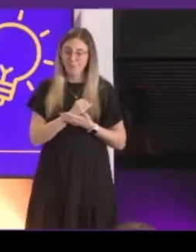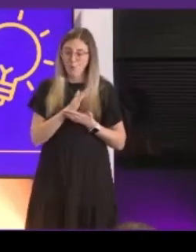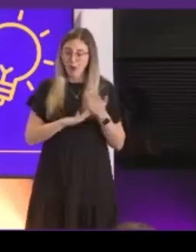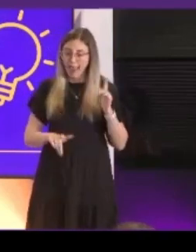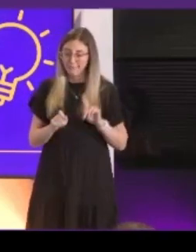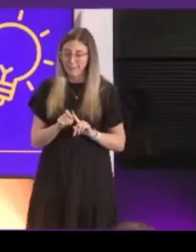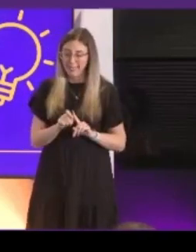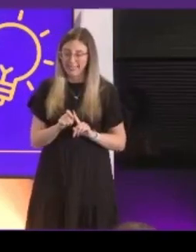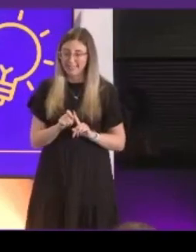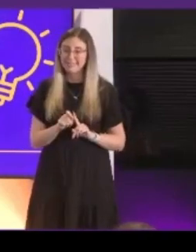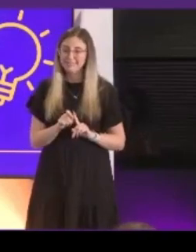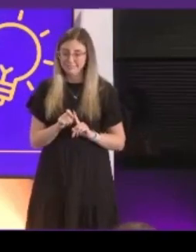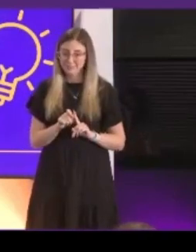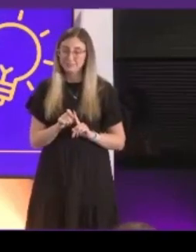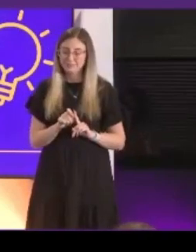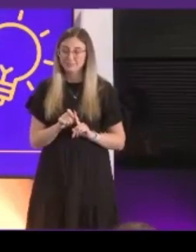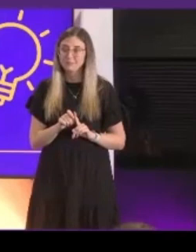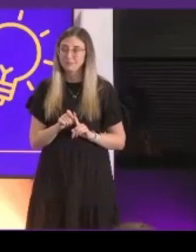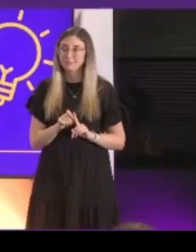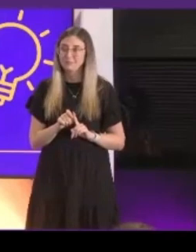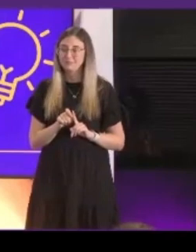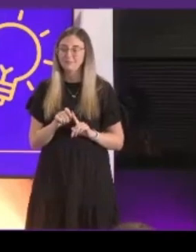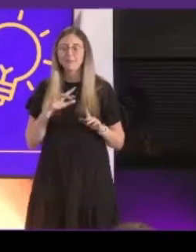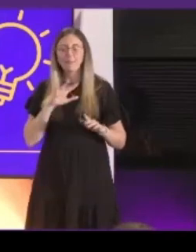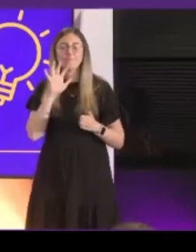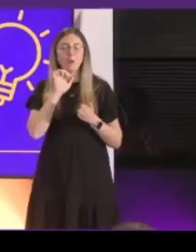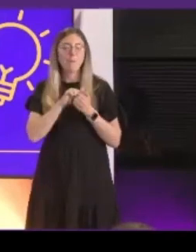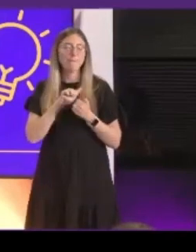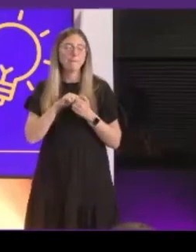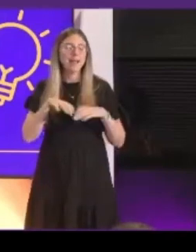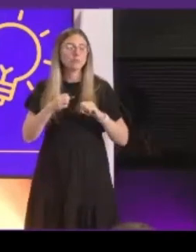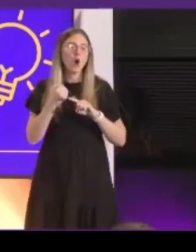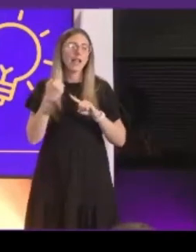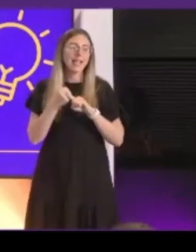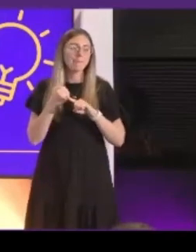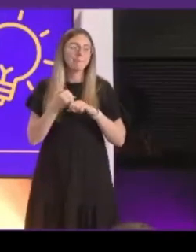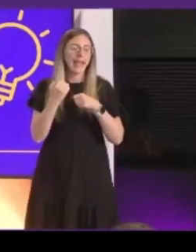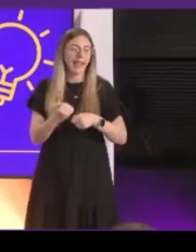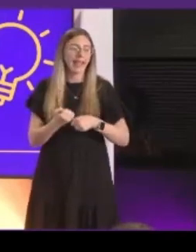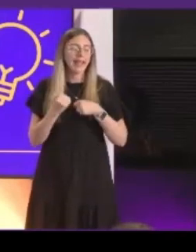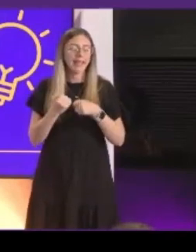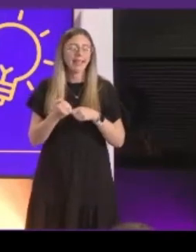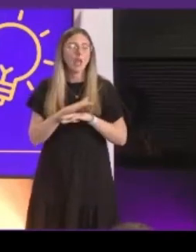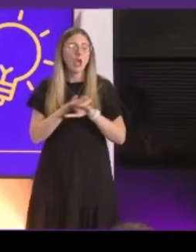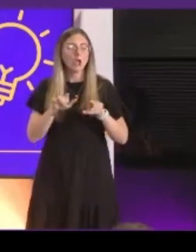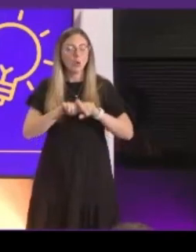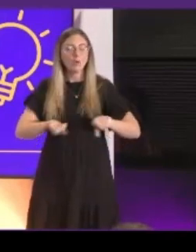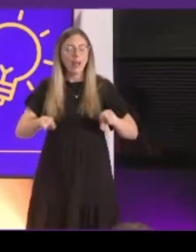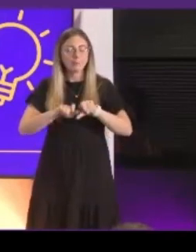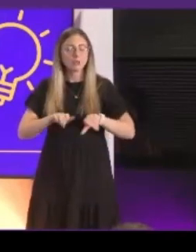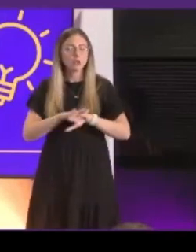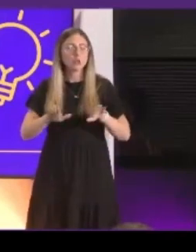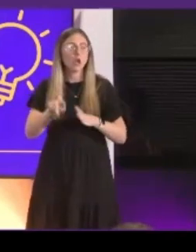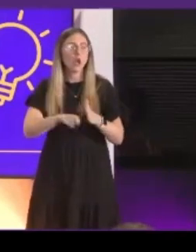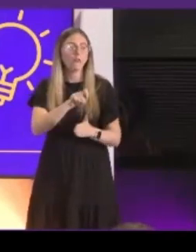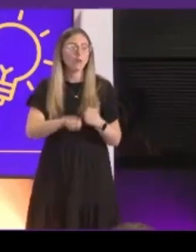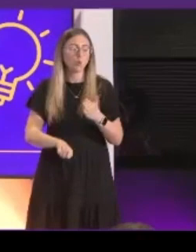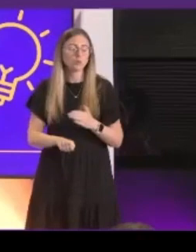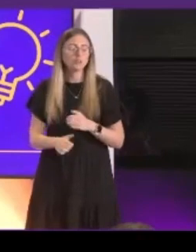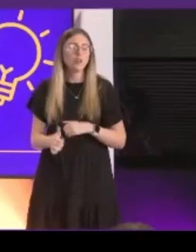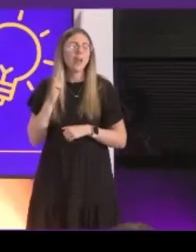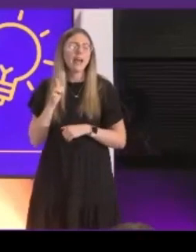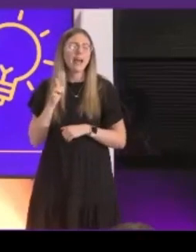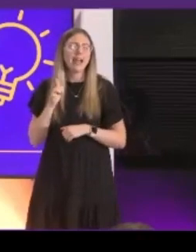this, right? So I remember I started a campaign on social which was like, no captions, no vote, right? Like, during the last election.